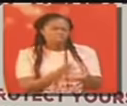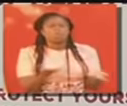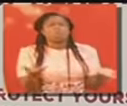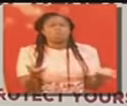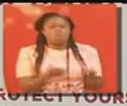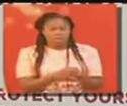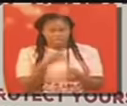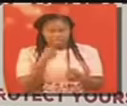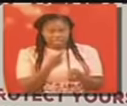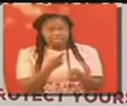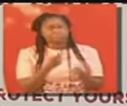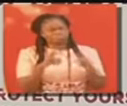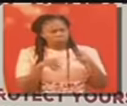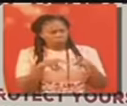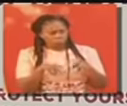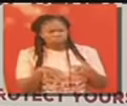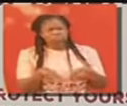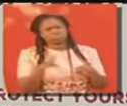they fall.